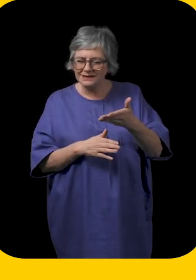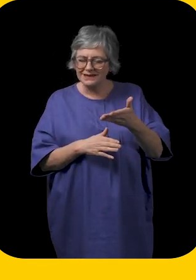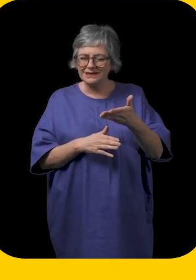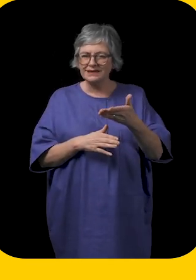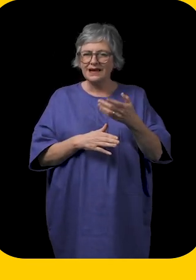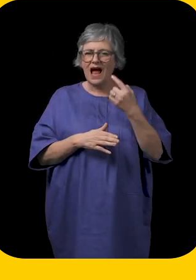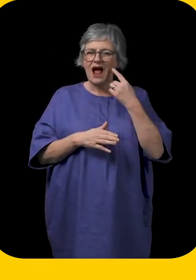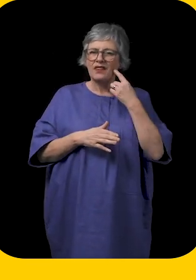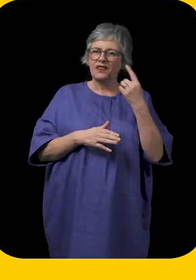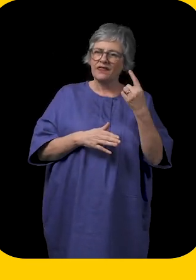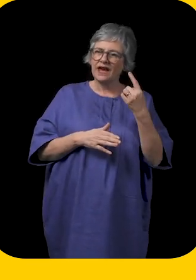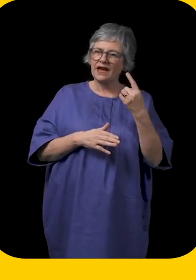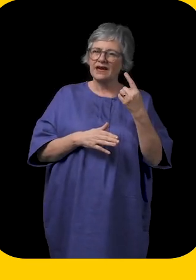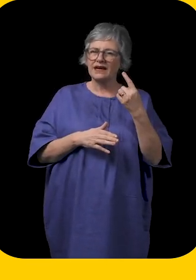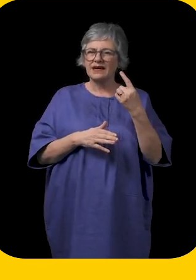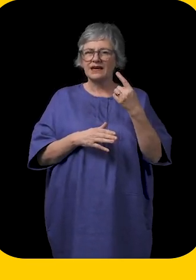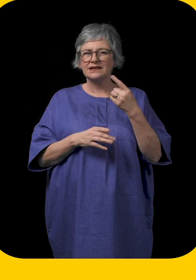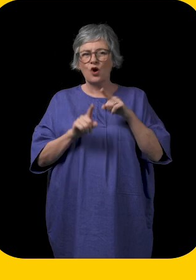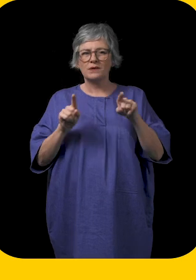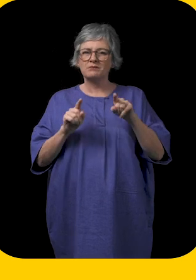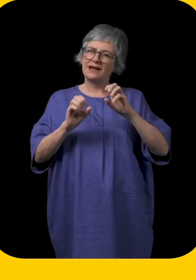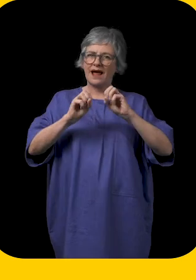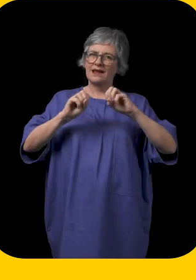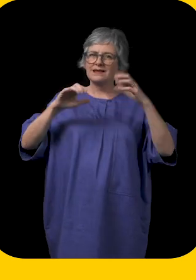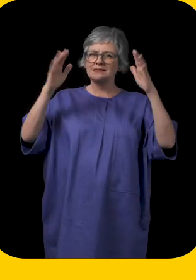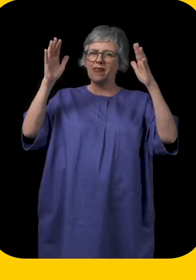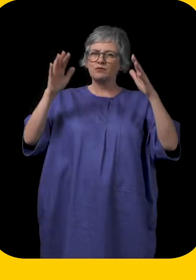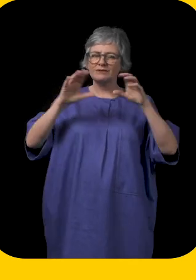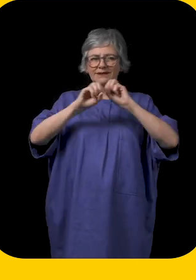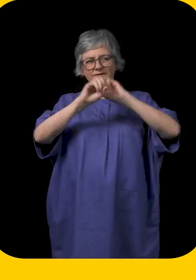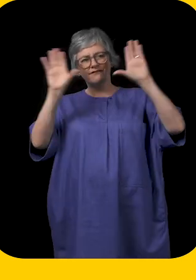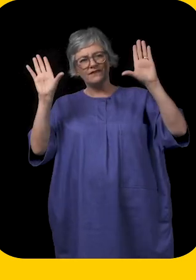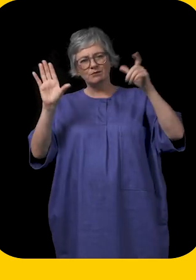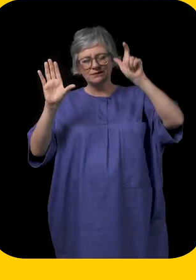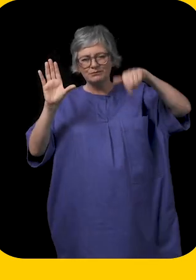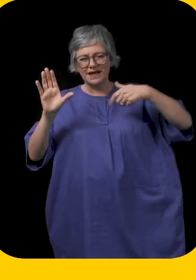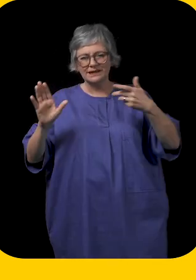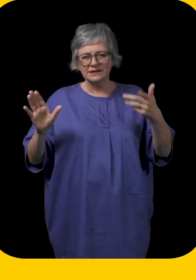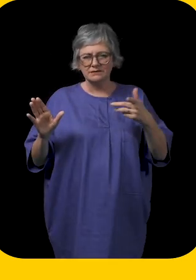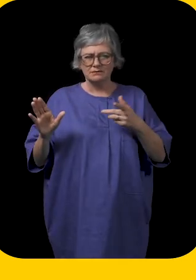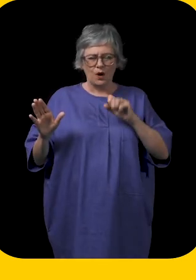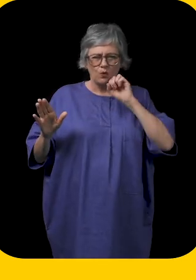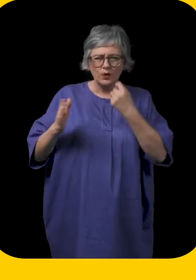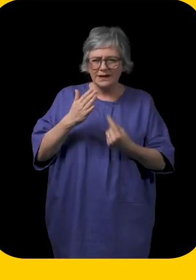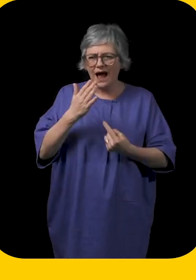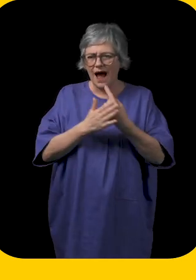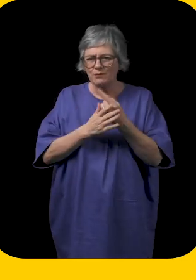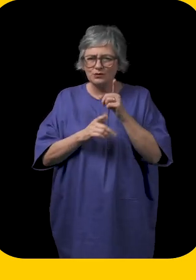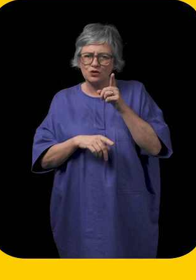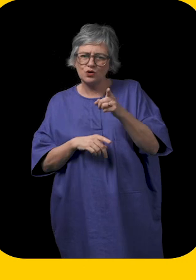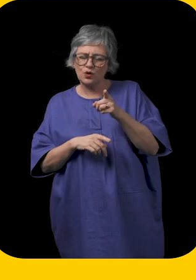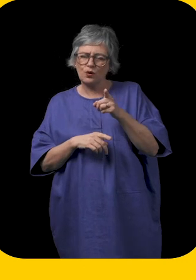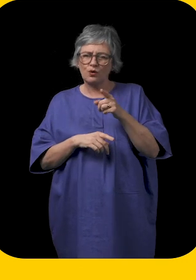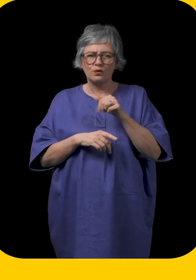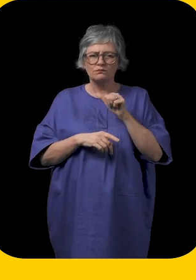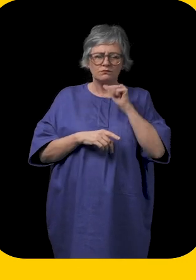you were allowed to be a poet. Mm-hmm. You know, I think I it's almost like being a celebrity, right? You just don't think it would ever